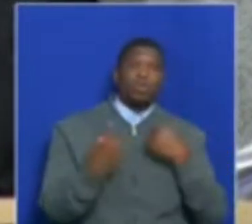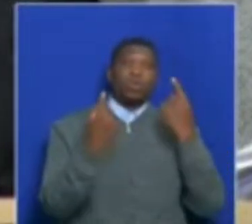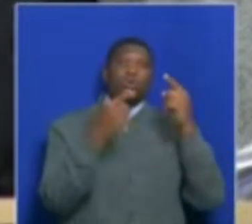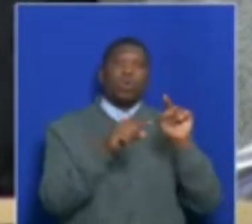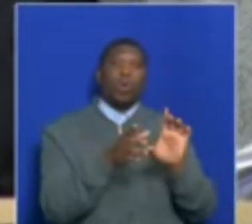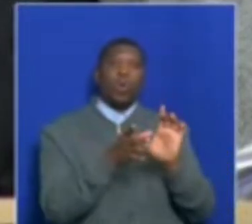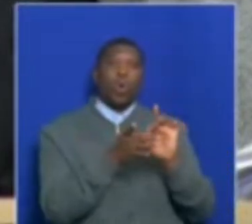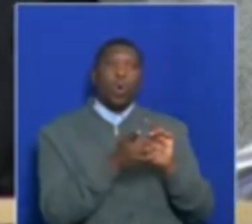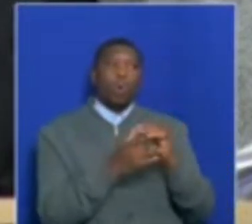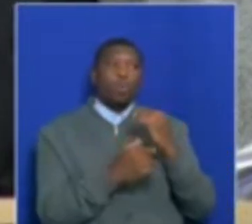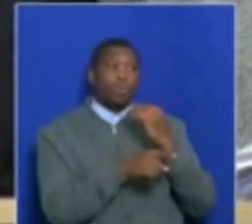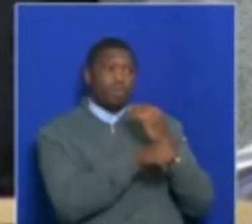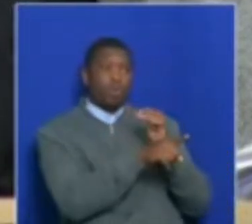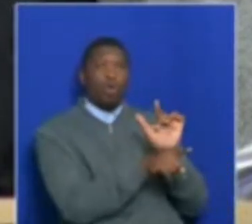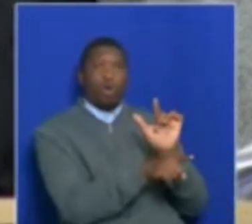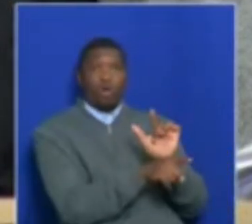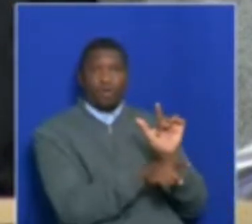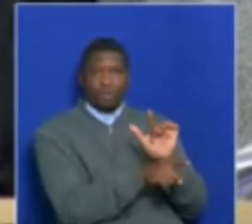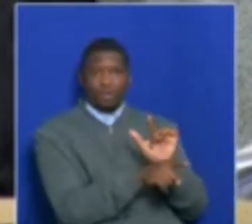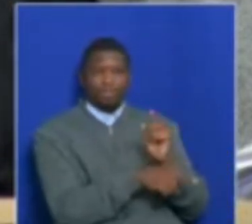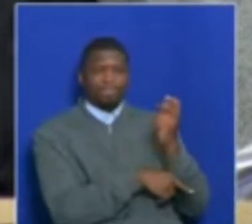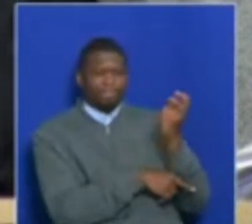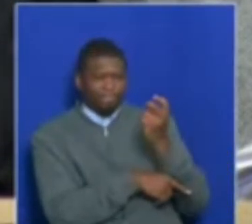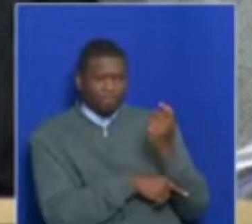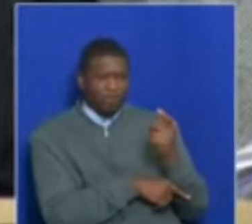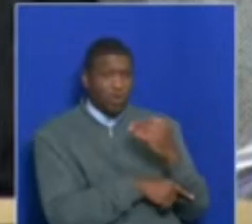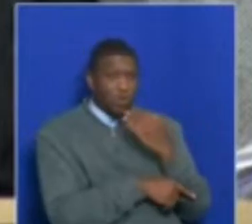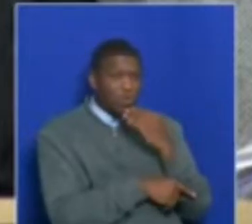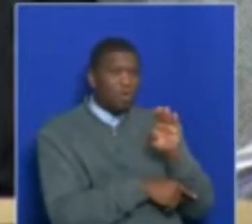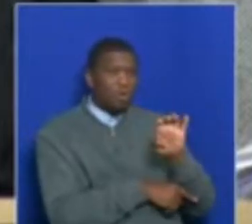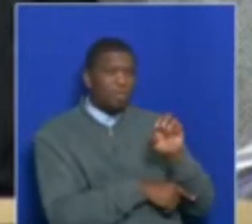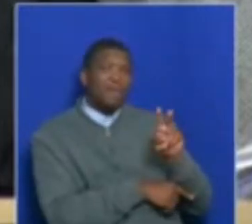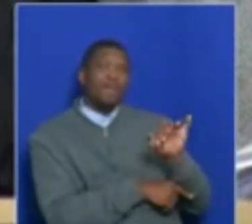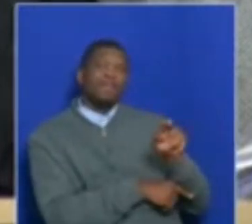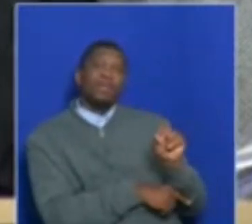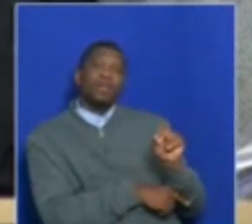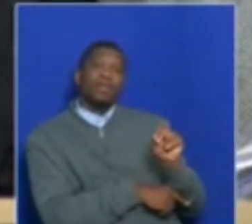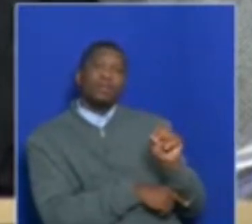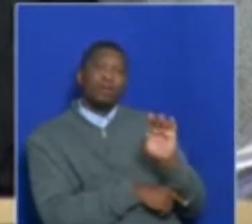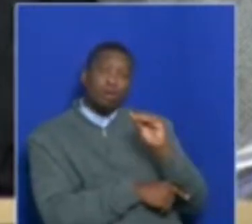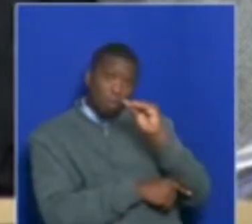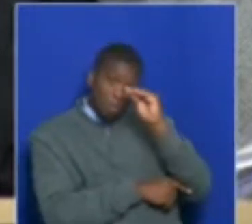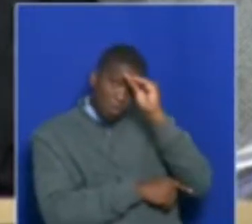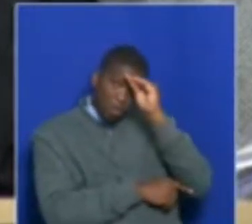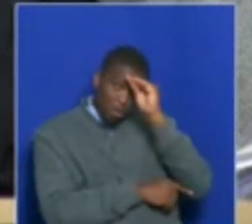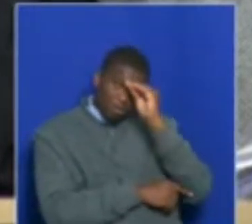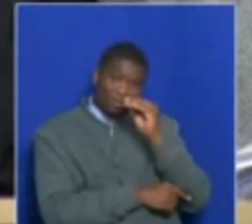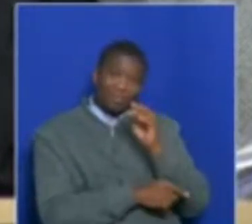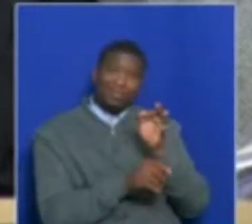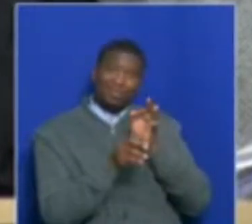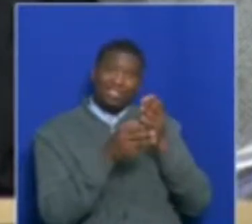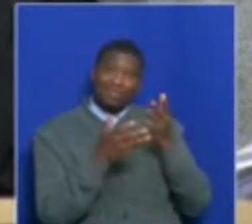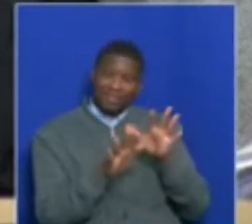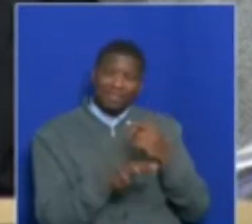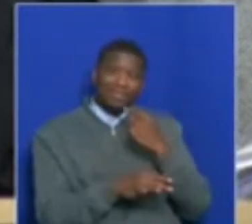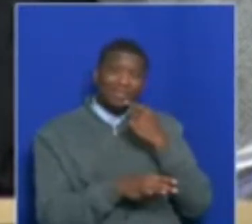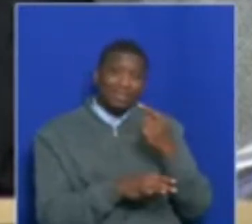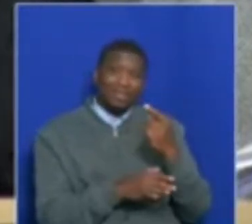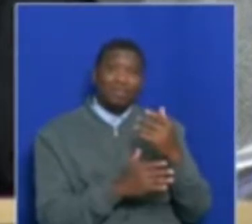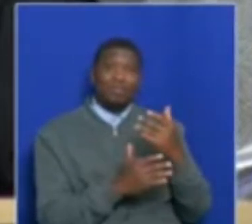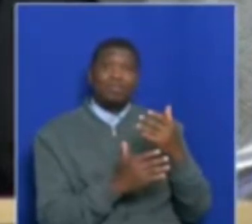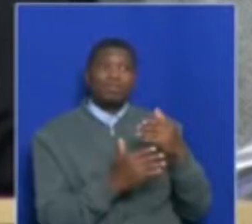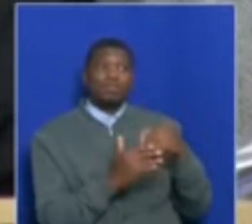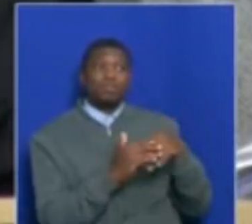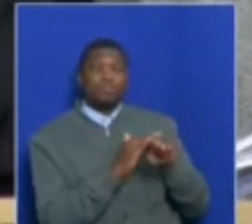looking for Bevan Loftus. The police officers cited Belay Cares 23 of 2,